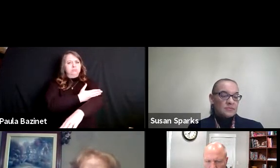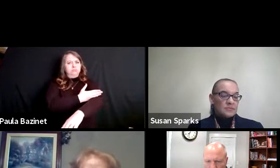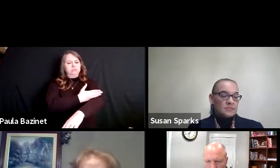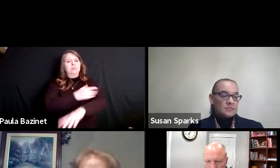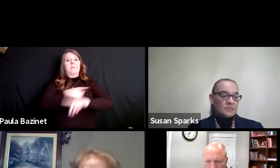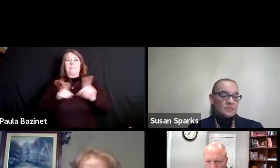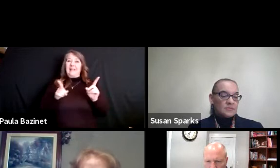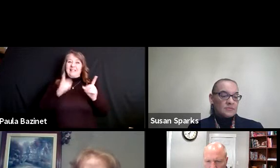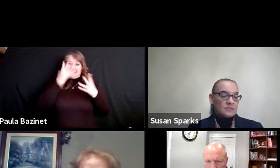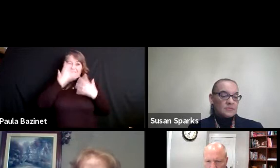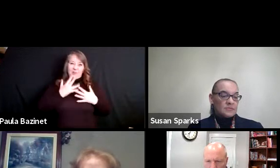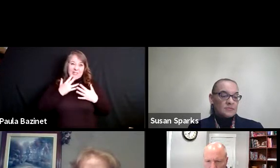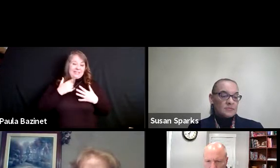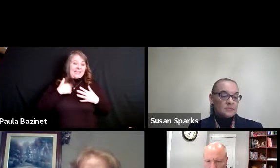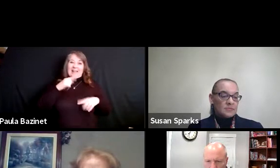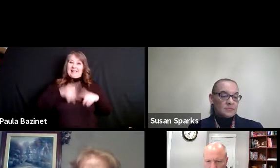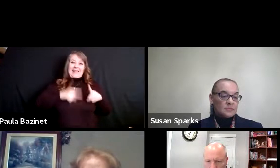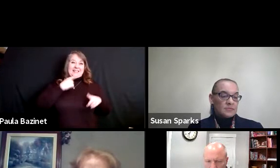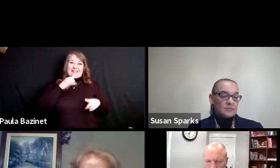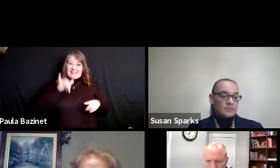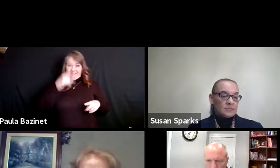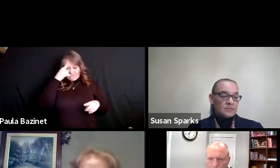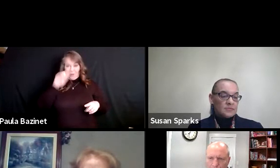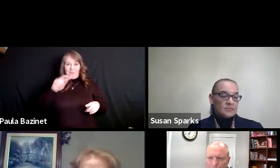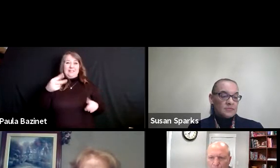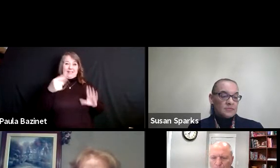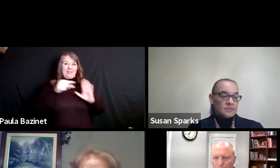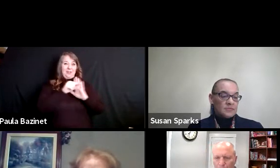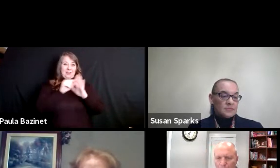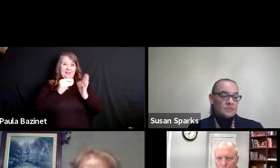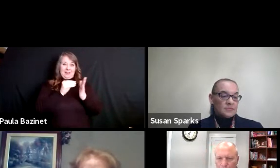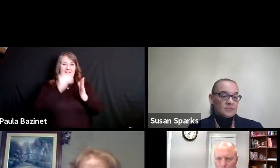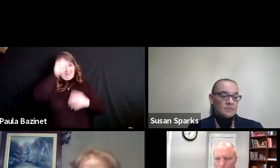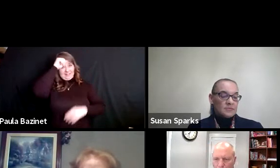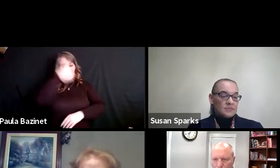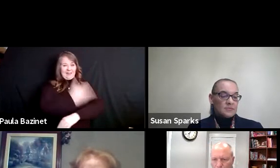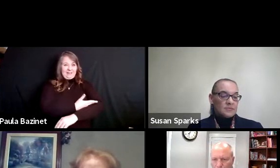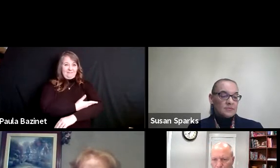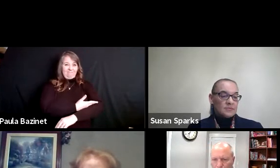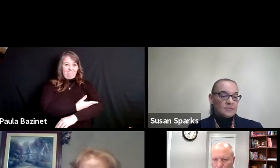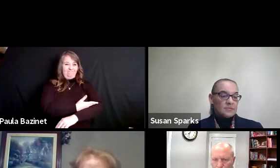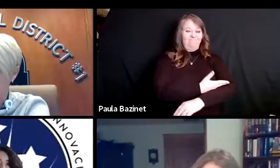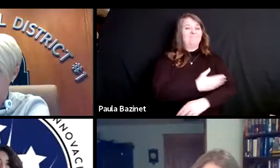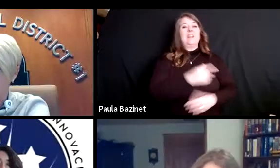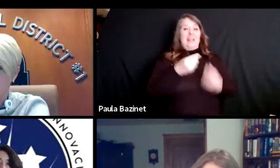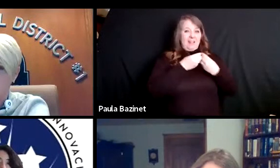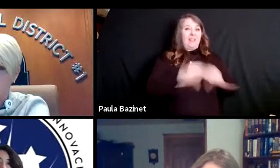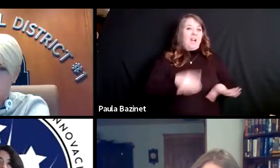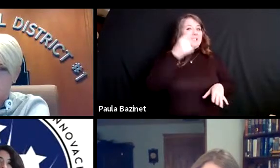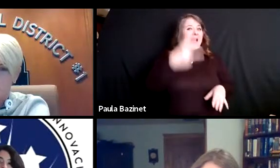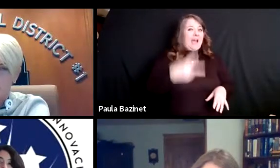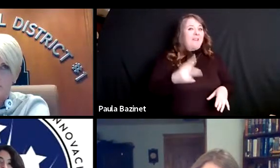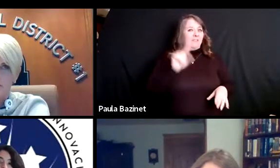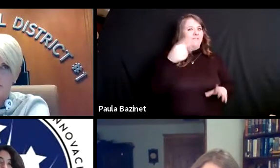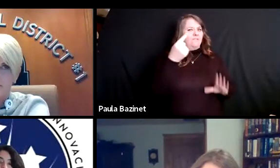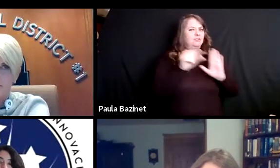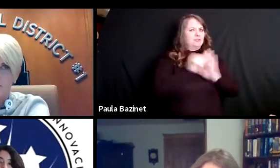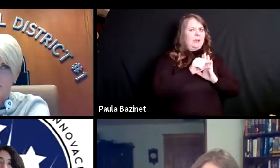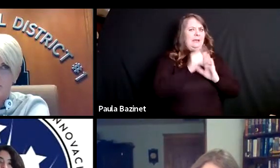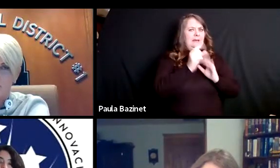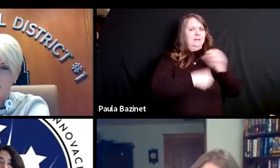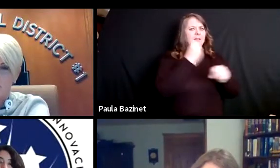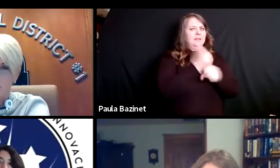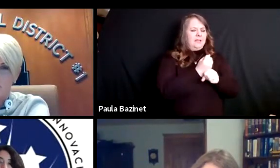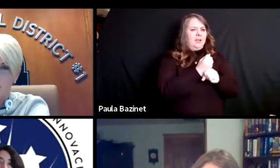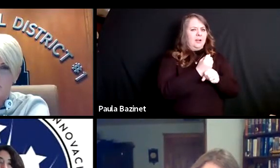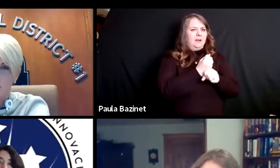But unfortunately, I can't say that for my second grader. He lost half of his first grade year where the